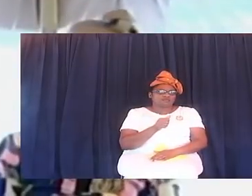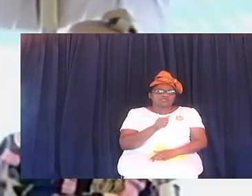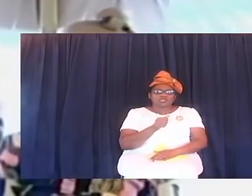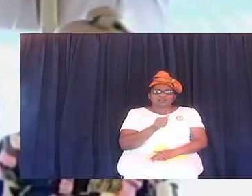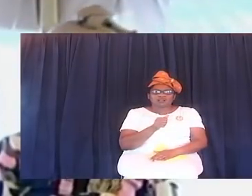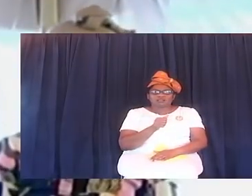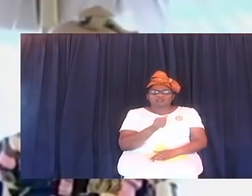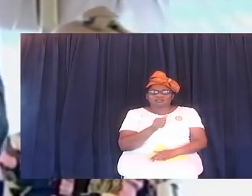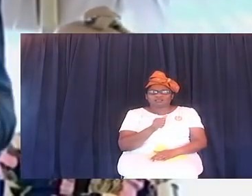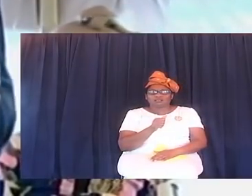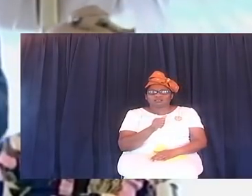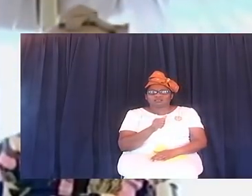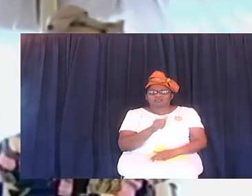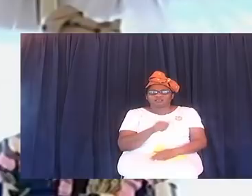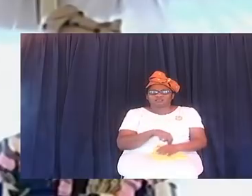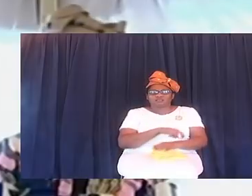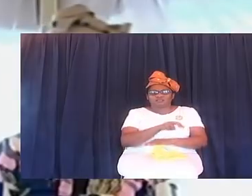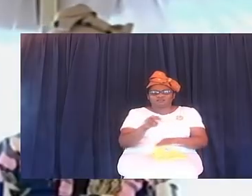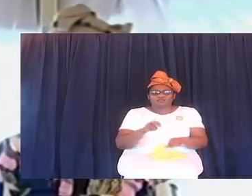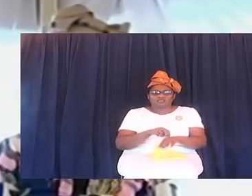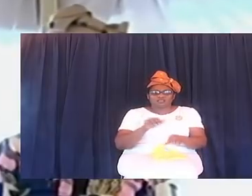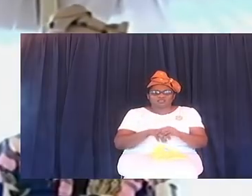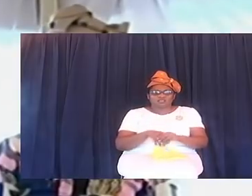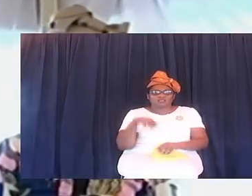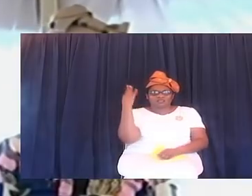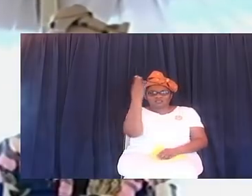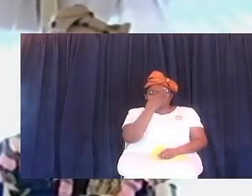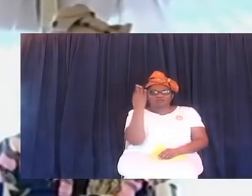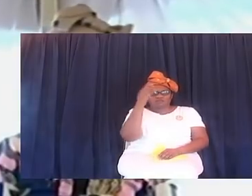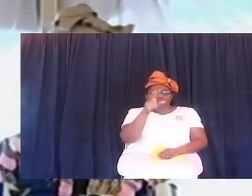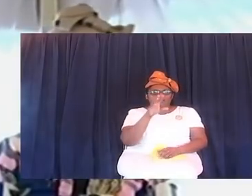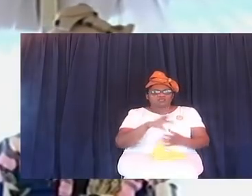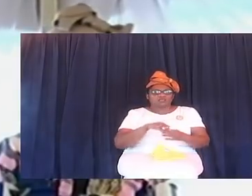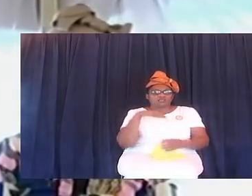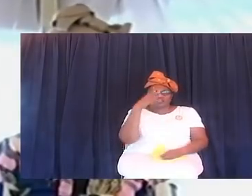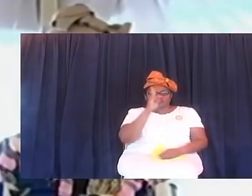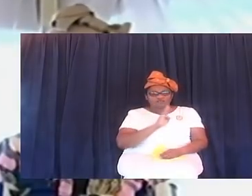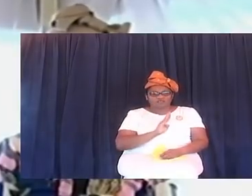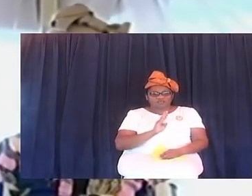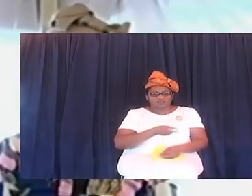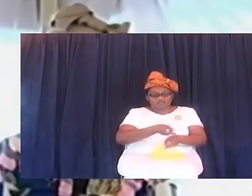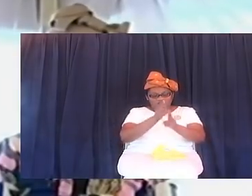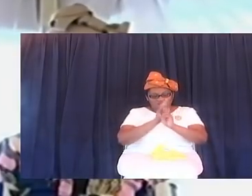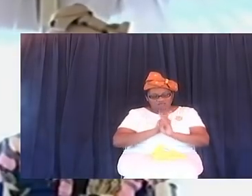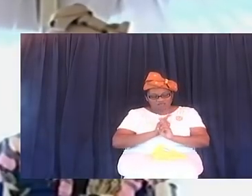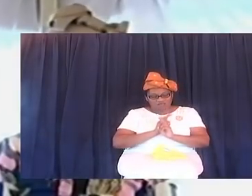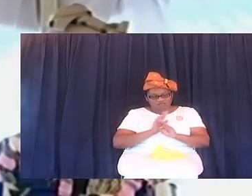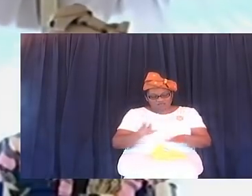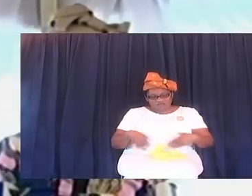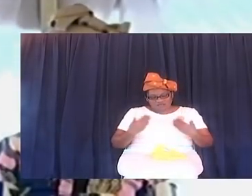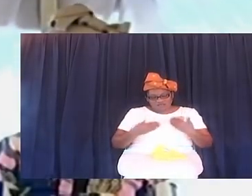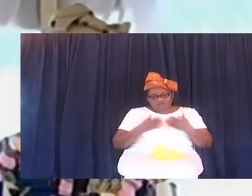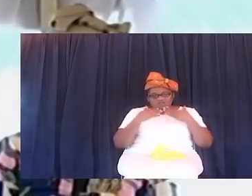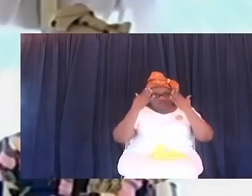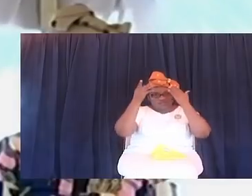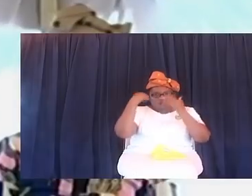God. Praise God. So we're here to honor her life, and we thank God for